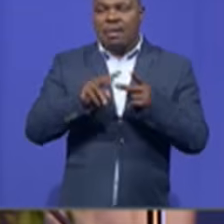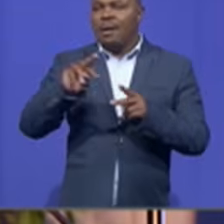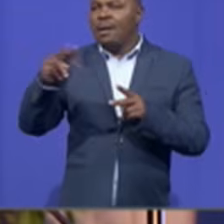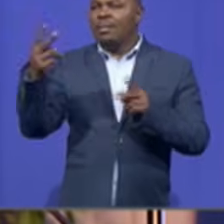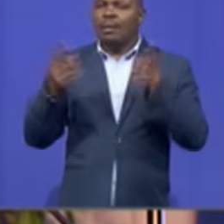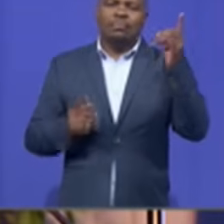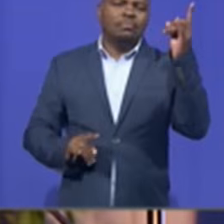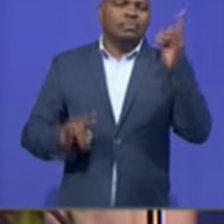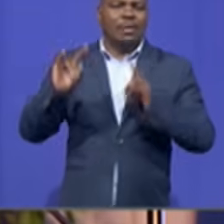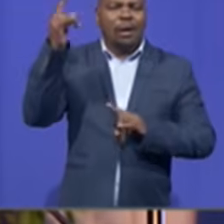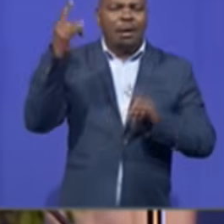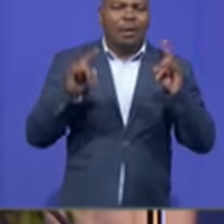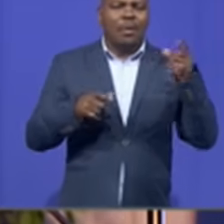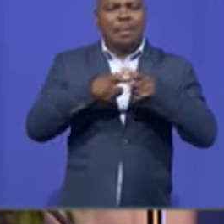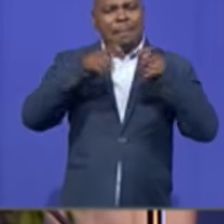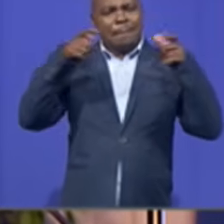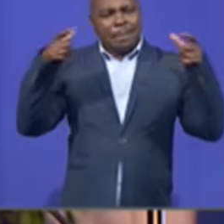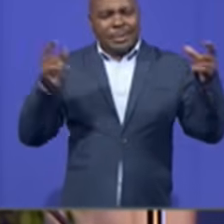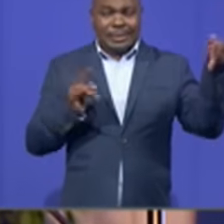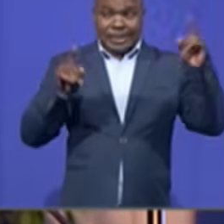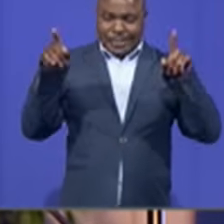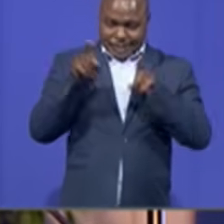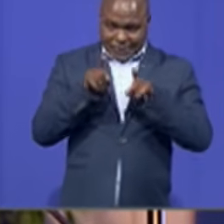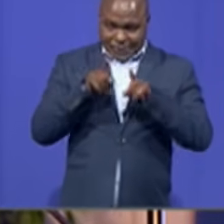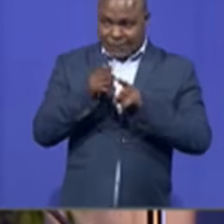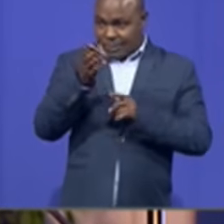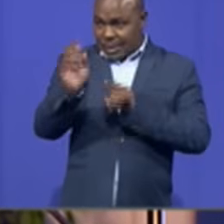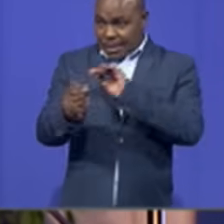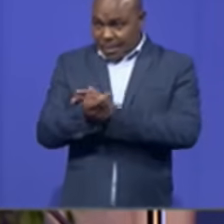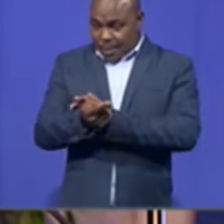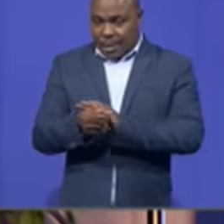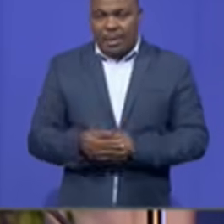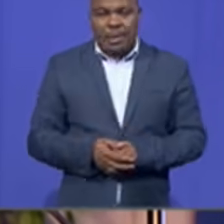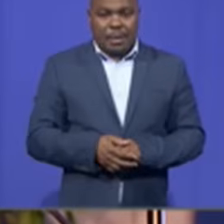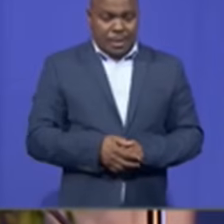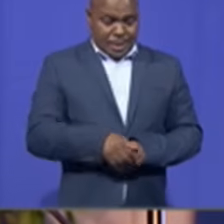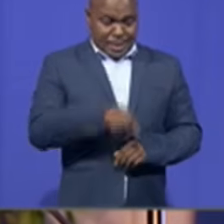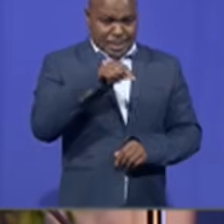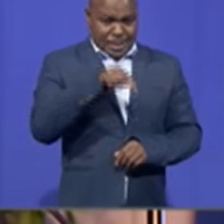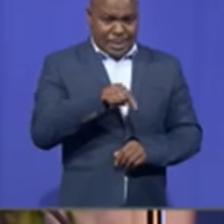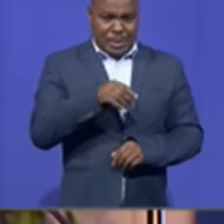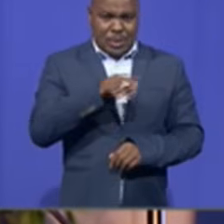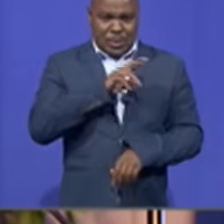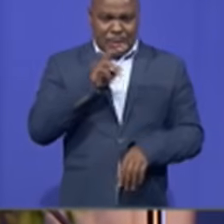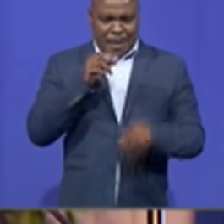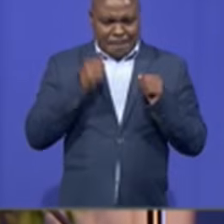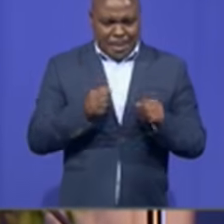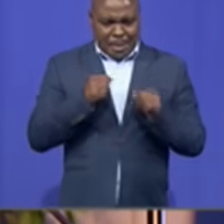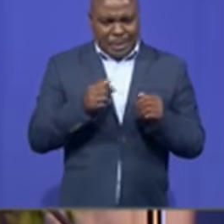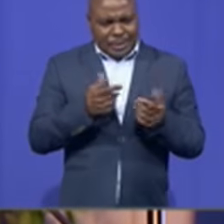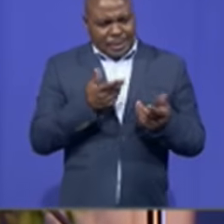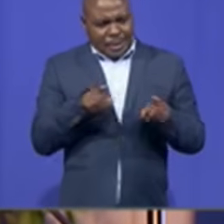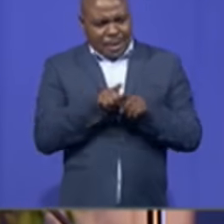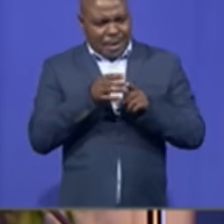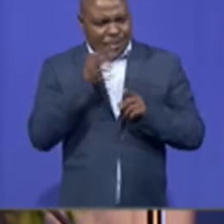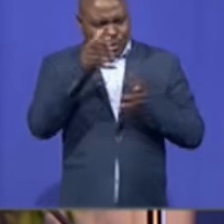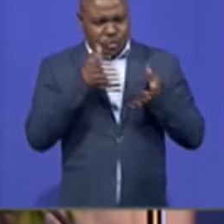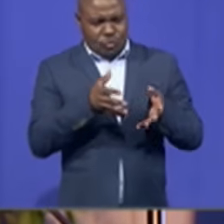and cities have been through and are going through does not need to permanently define their